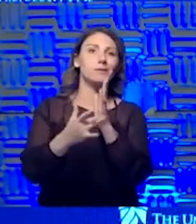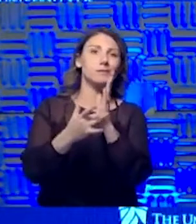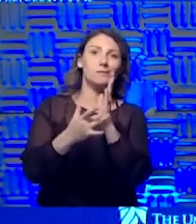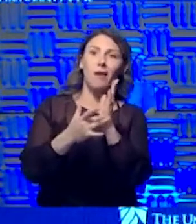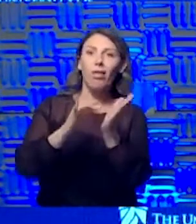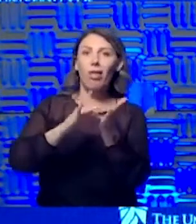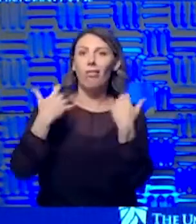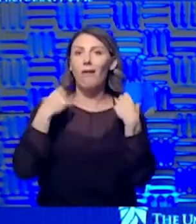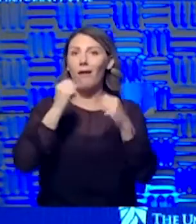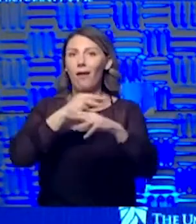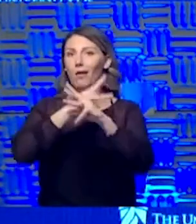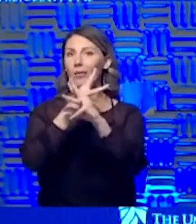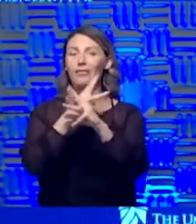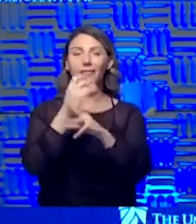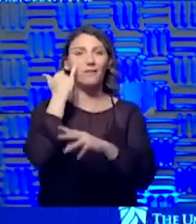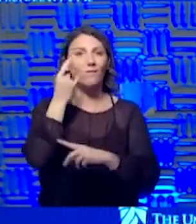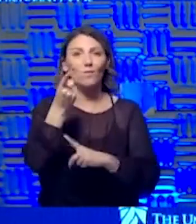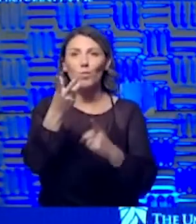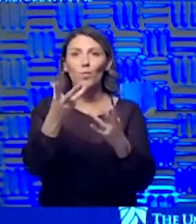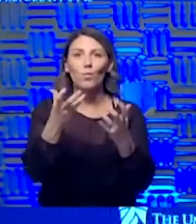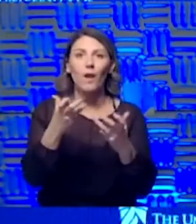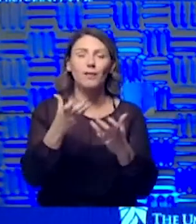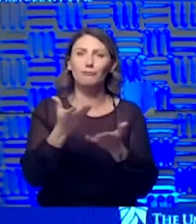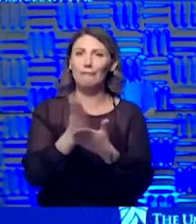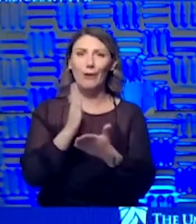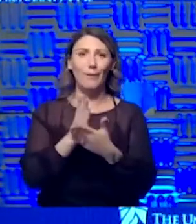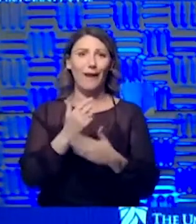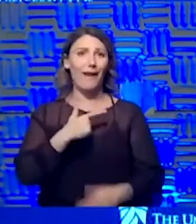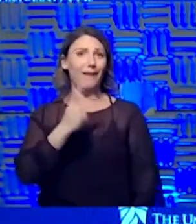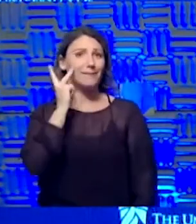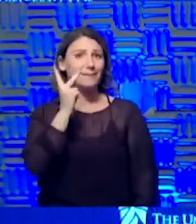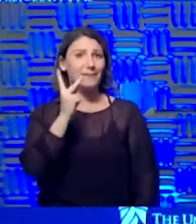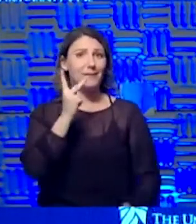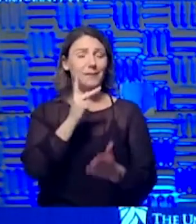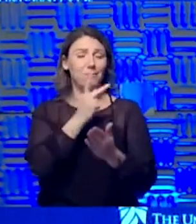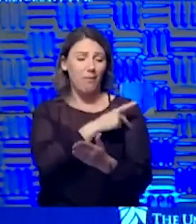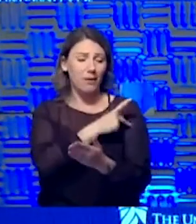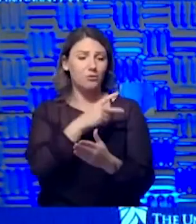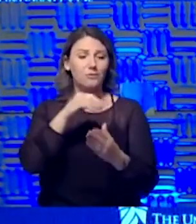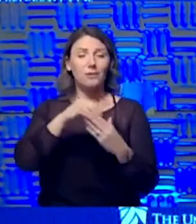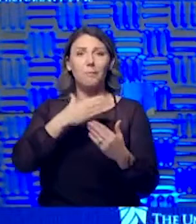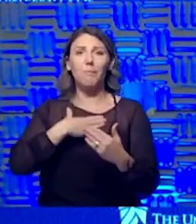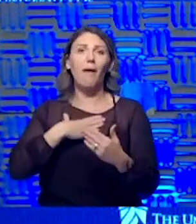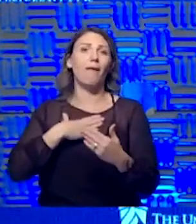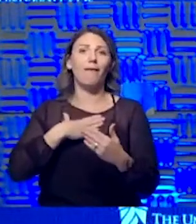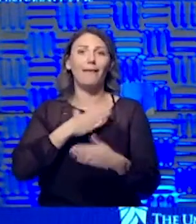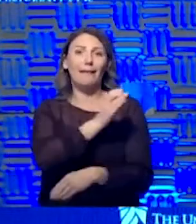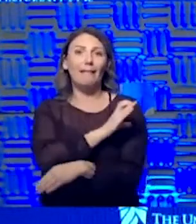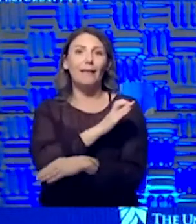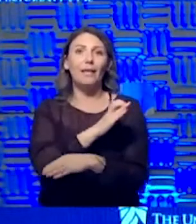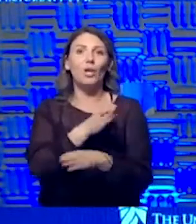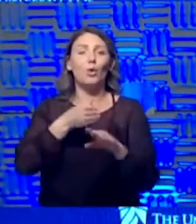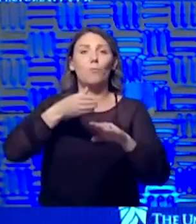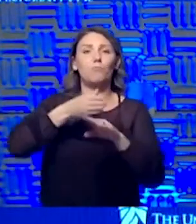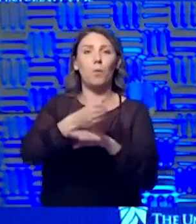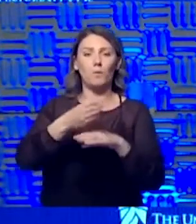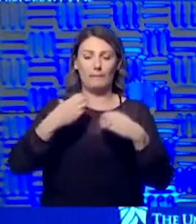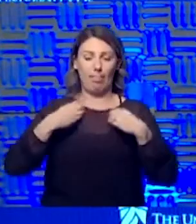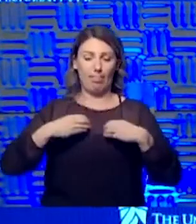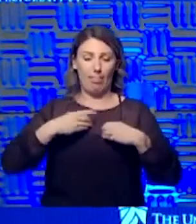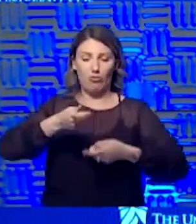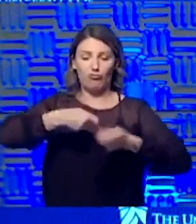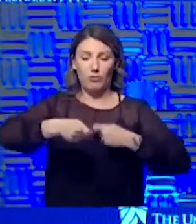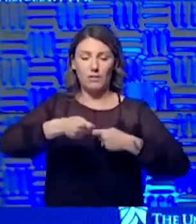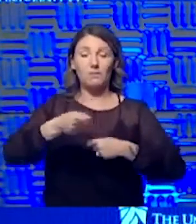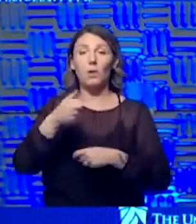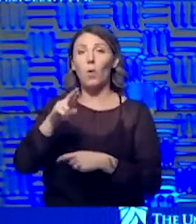That is an okay thing to do. So I see patients in my clinic with that are post-lung transplant and who have cystic fibrosis,